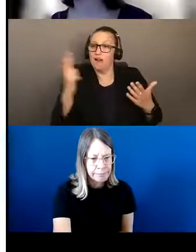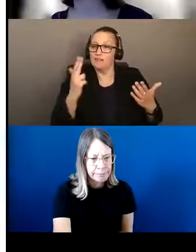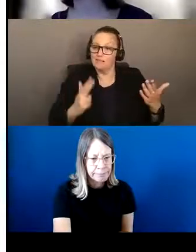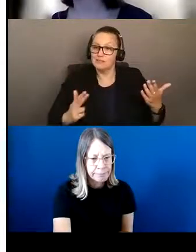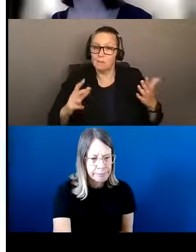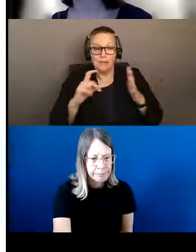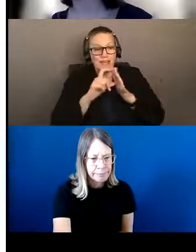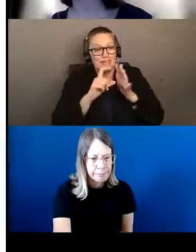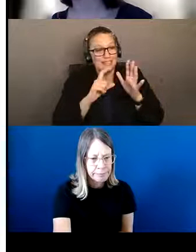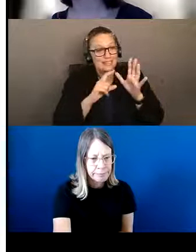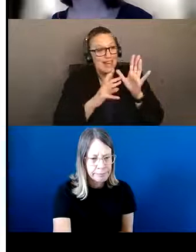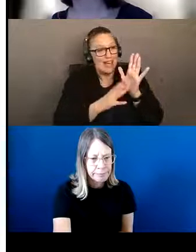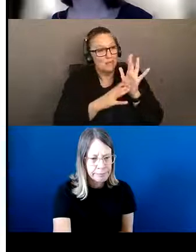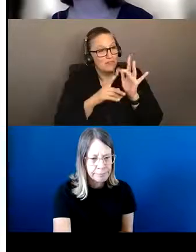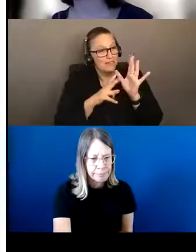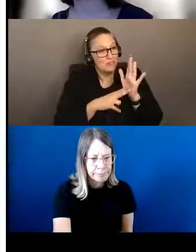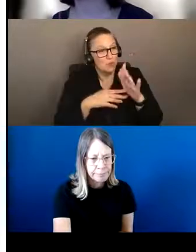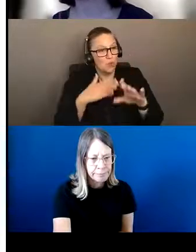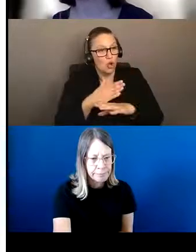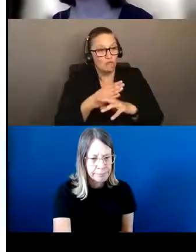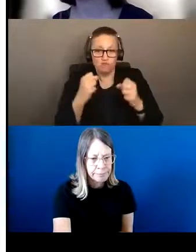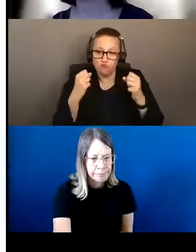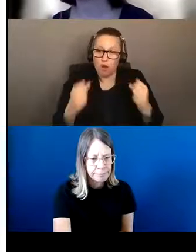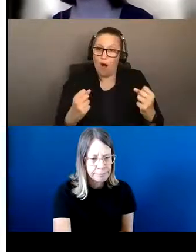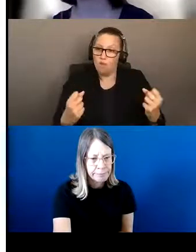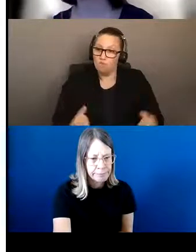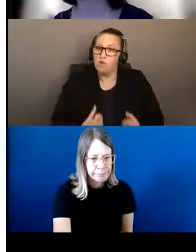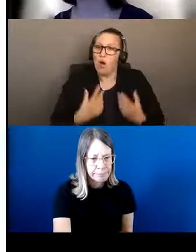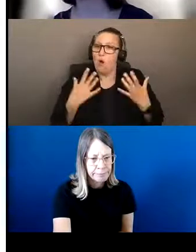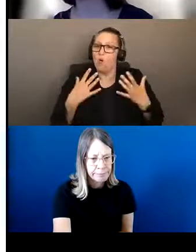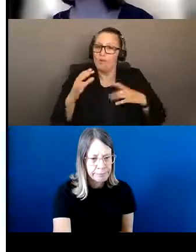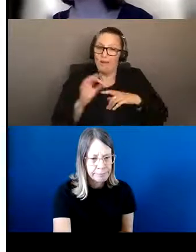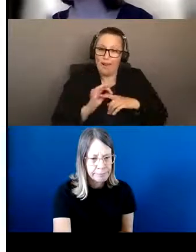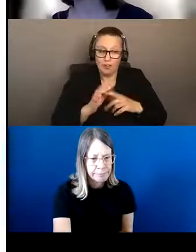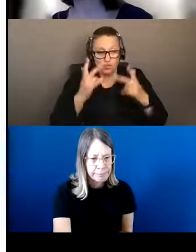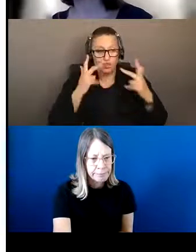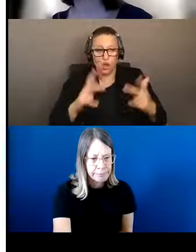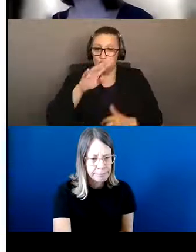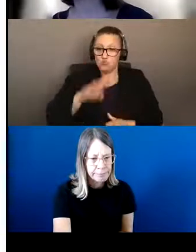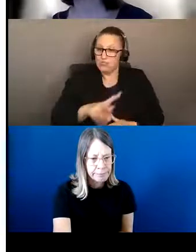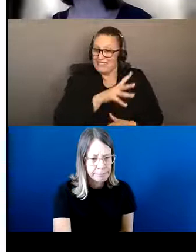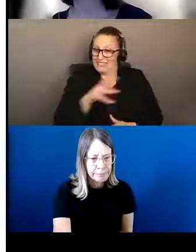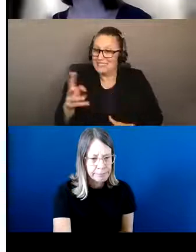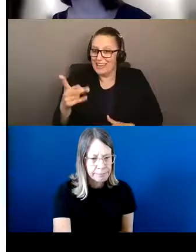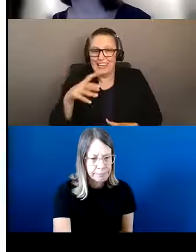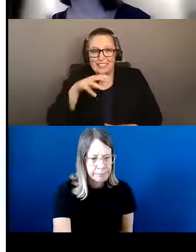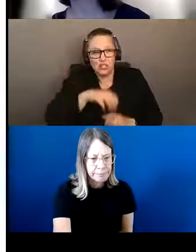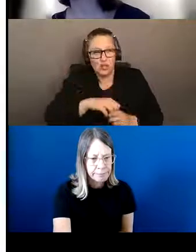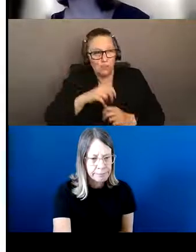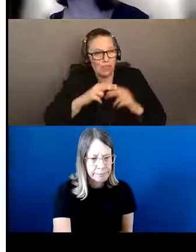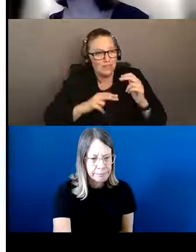often containing grids and deconstructed interpretations of buildings and interiors. I think the work pictured here is